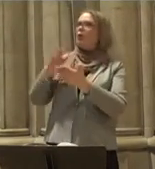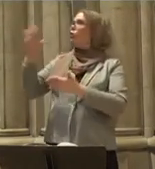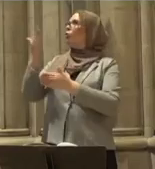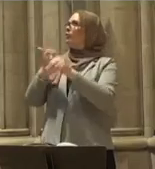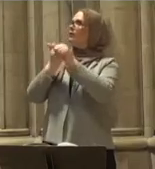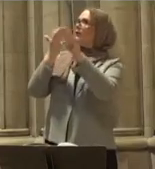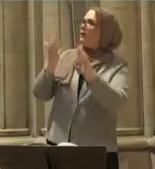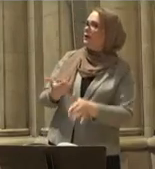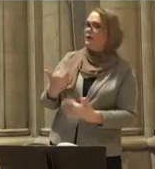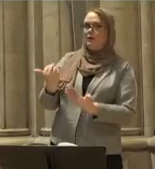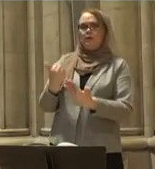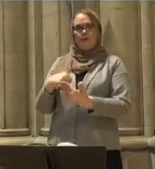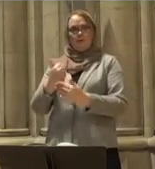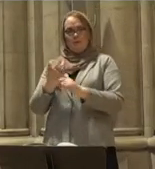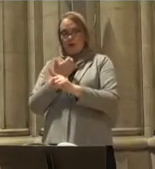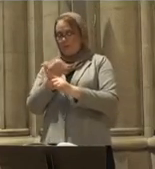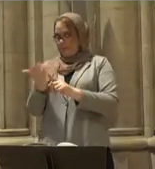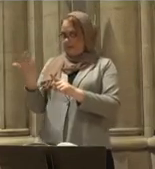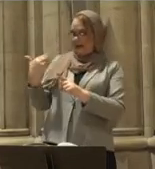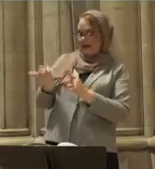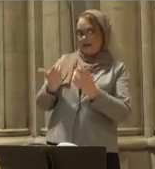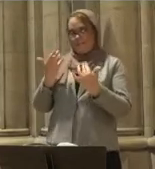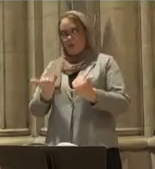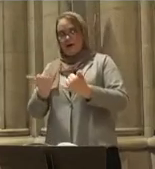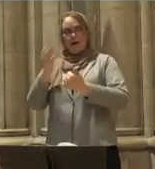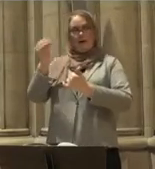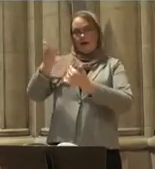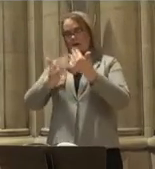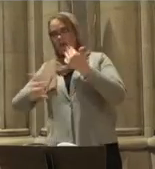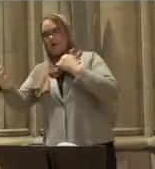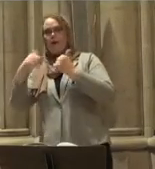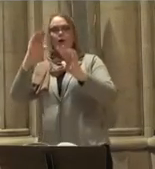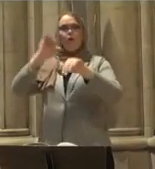to come, we may praise your name forever.